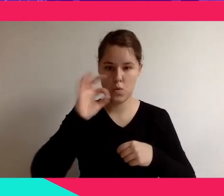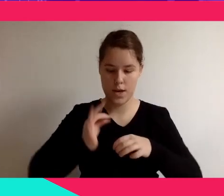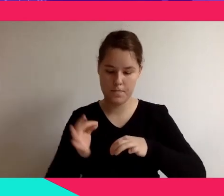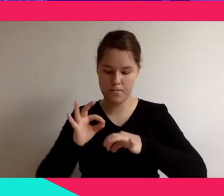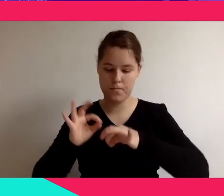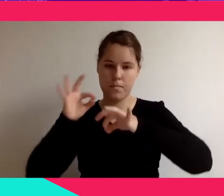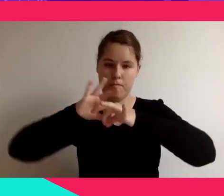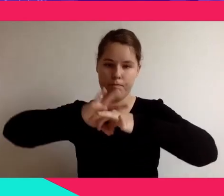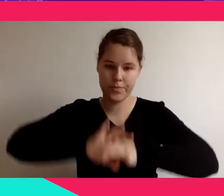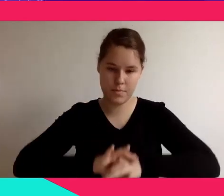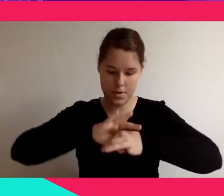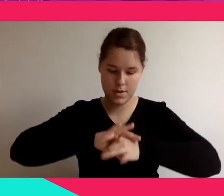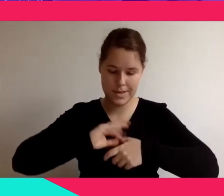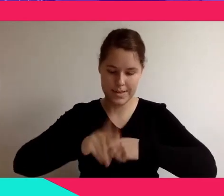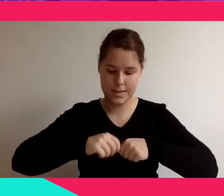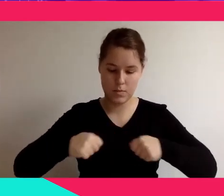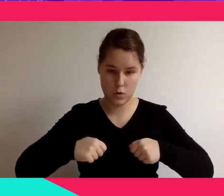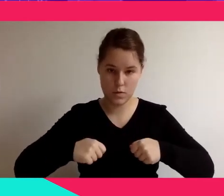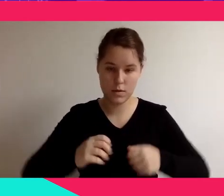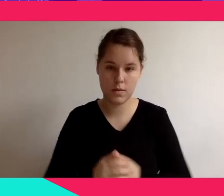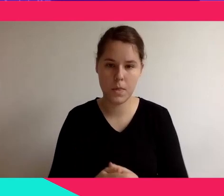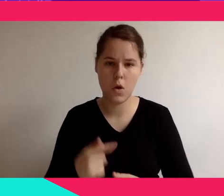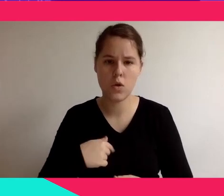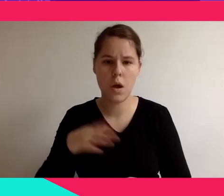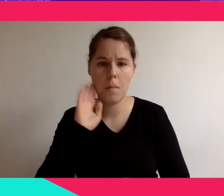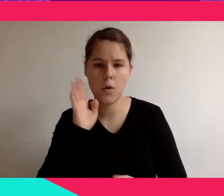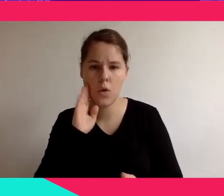To come back to this intersection of